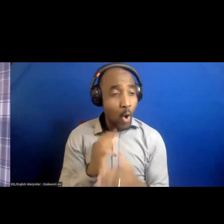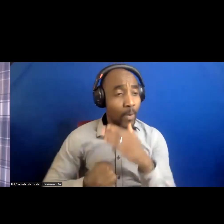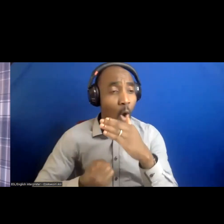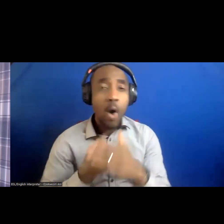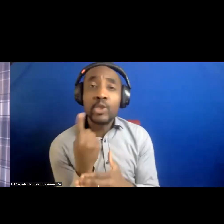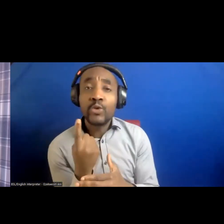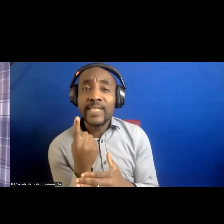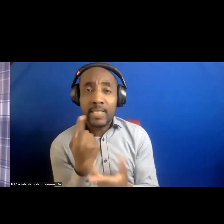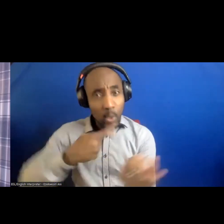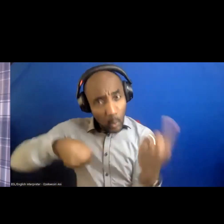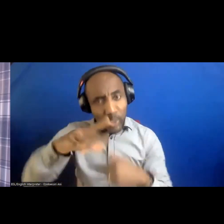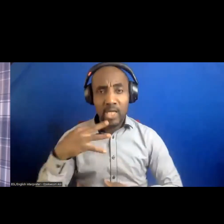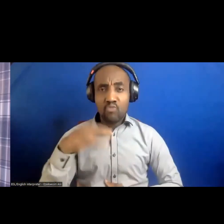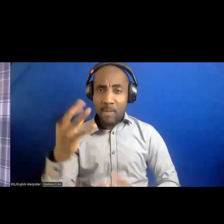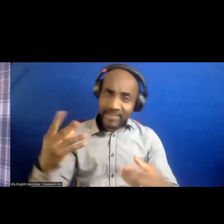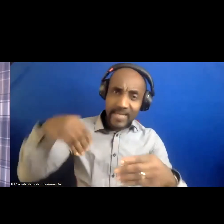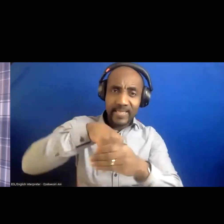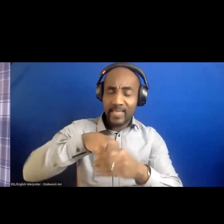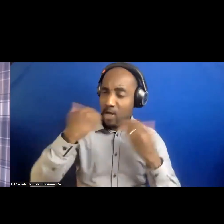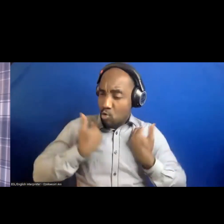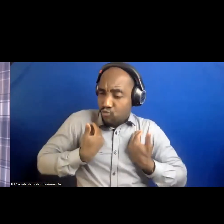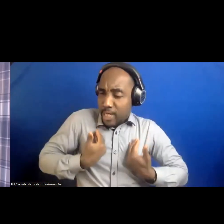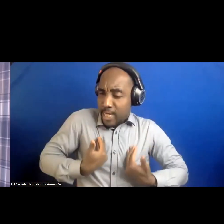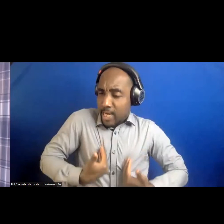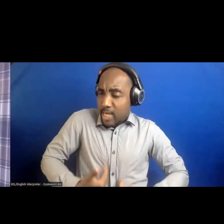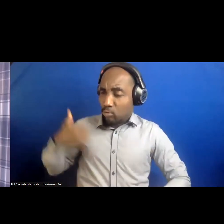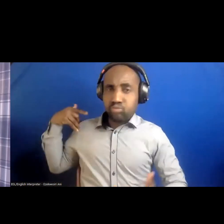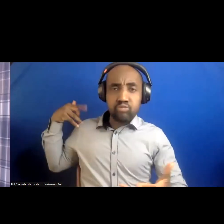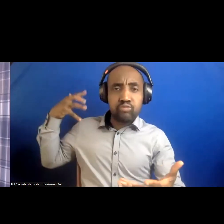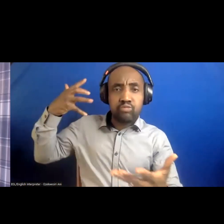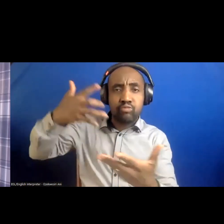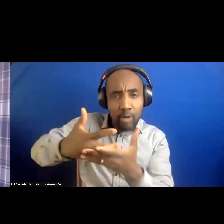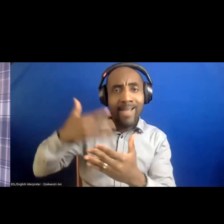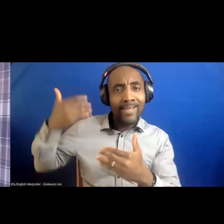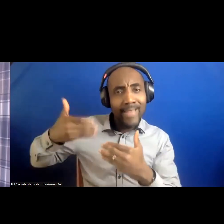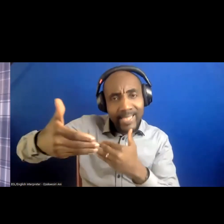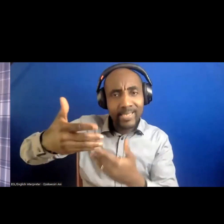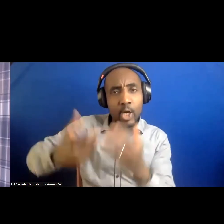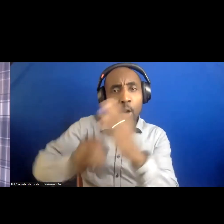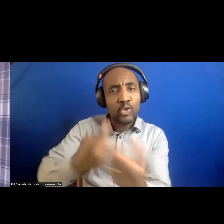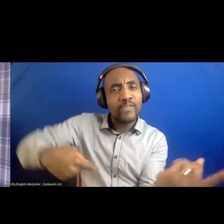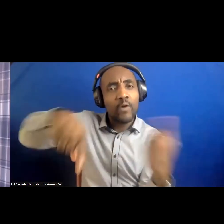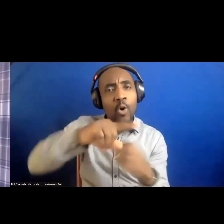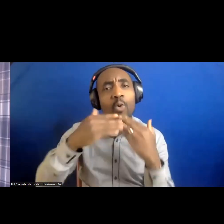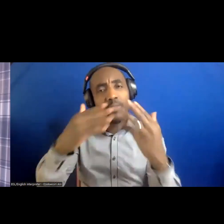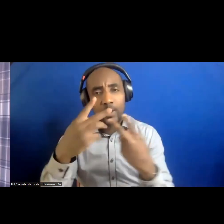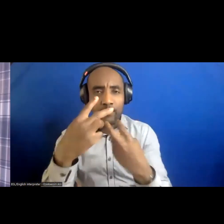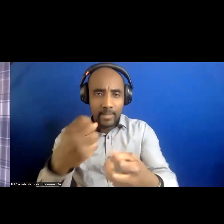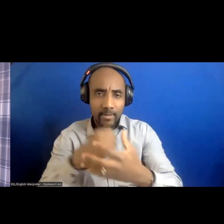can all represent a rich heritage and ancestry and a legacy opportunity for all. Thank you for listening.